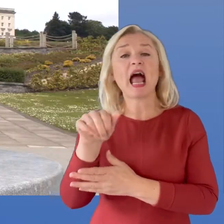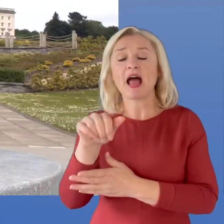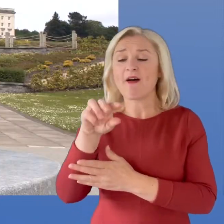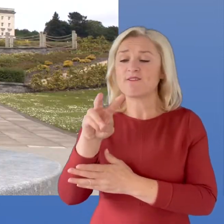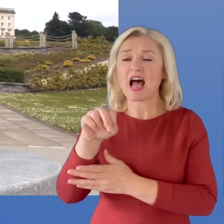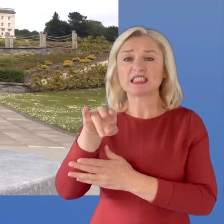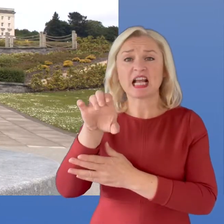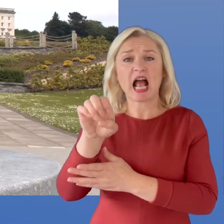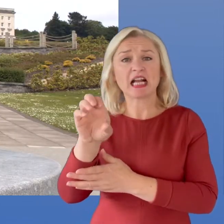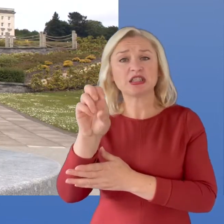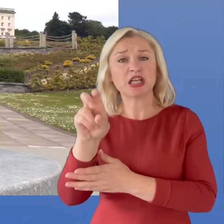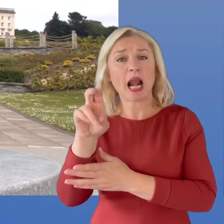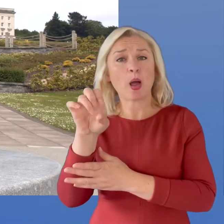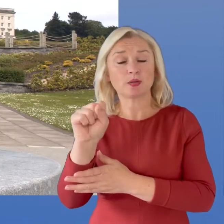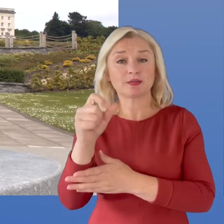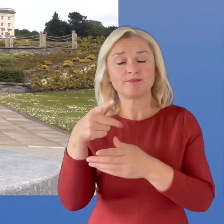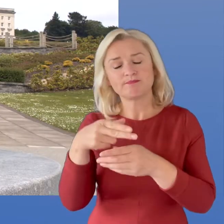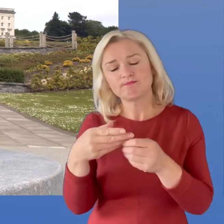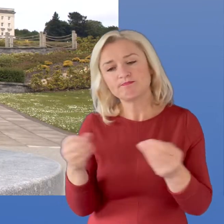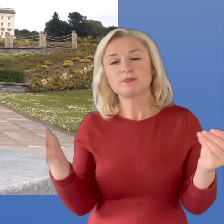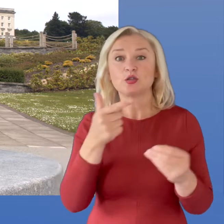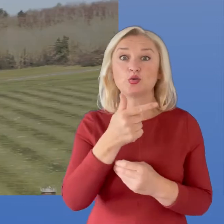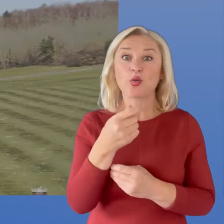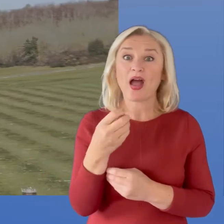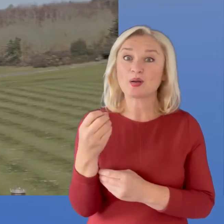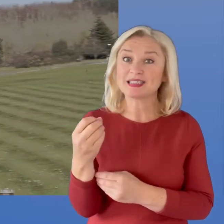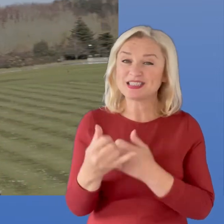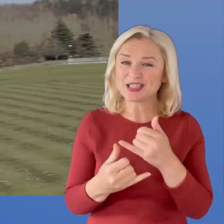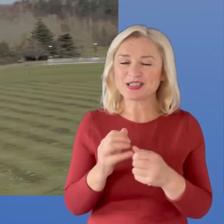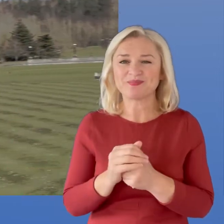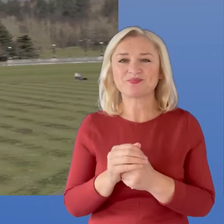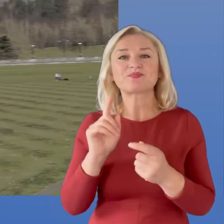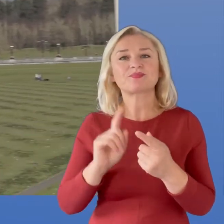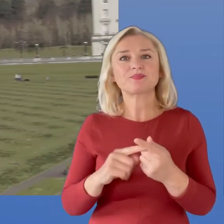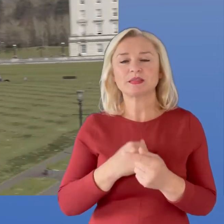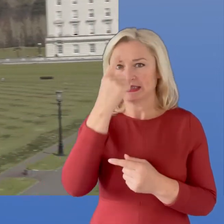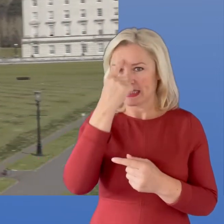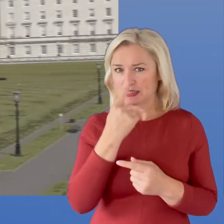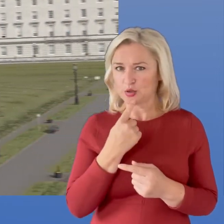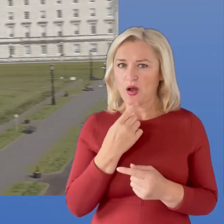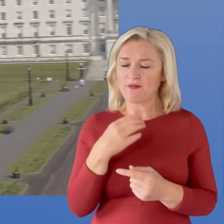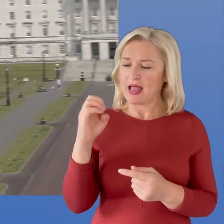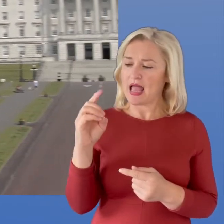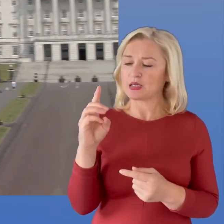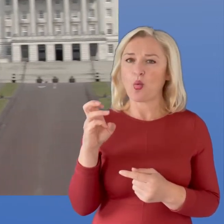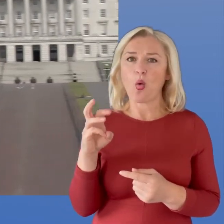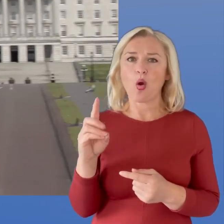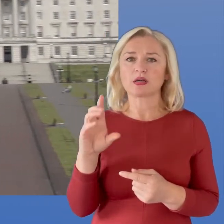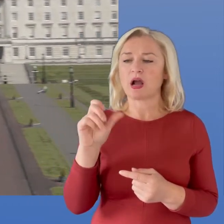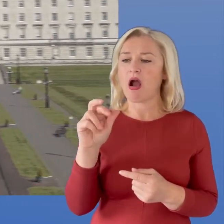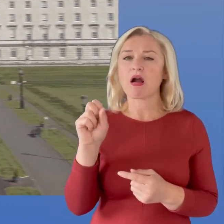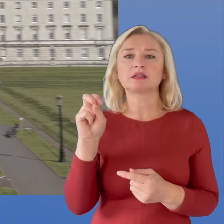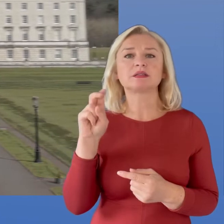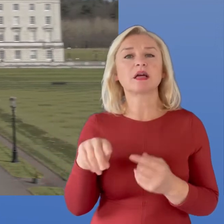2000. The imposing and iconic 12-foot bronze statue of the Unionist leader Edward Carson, who led the anti-Home Rule